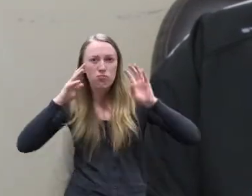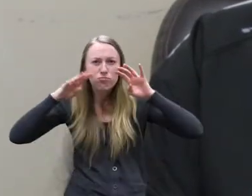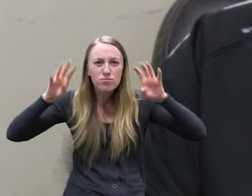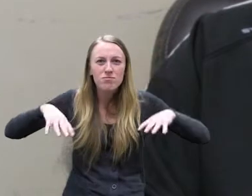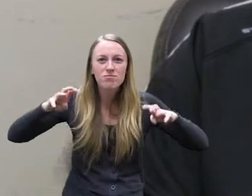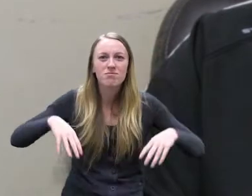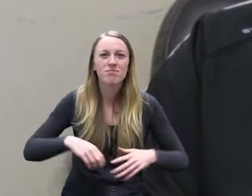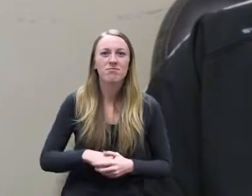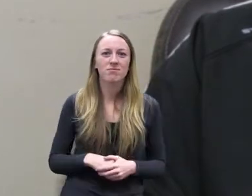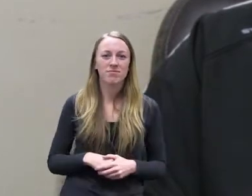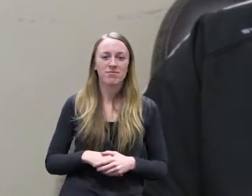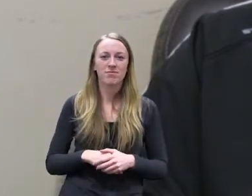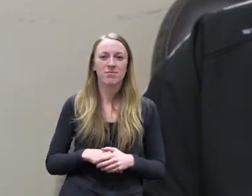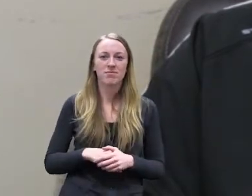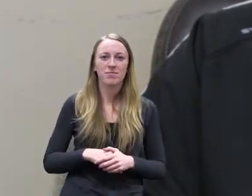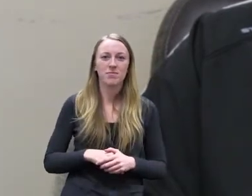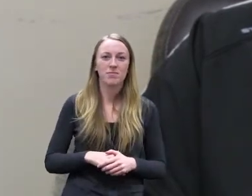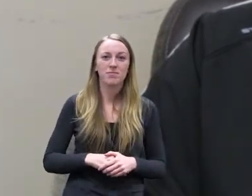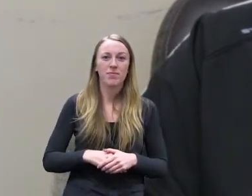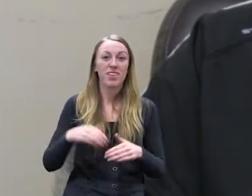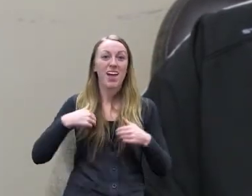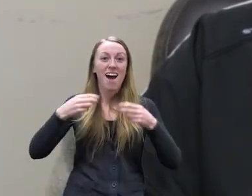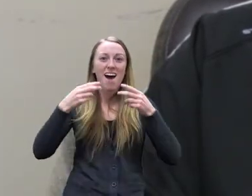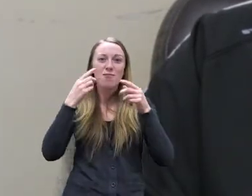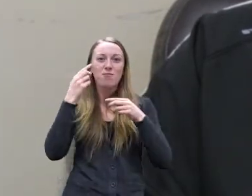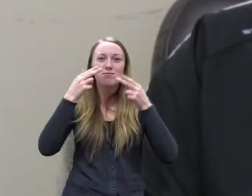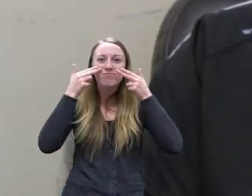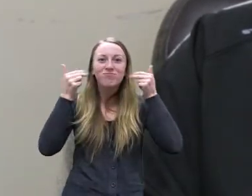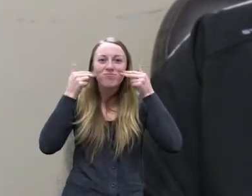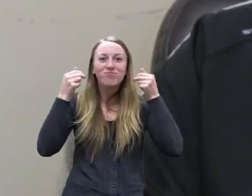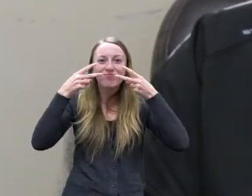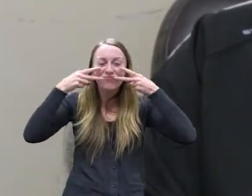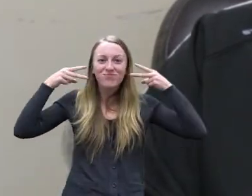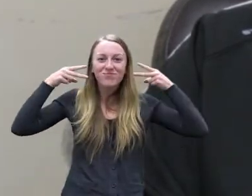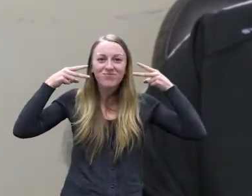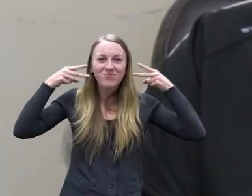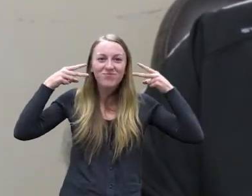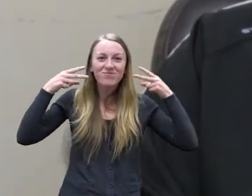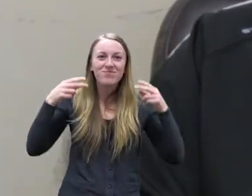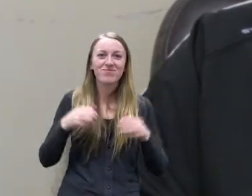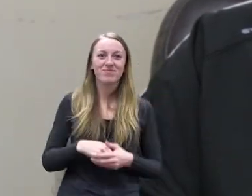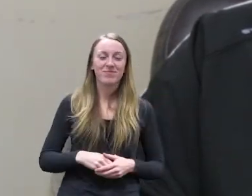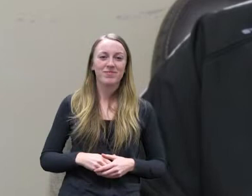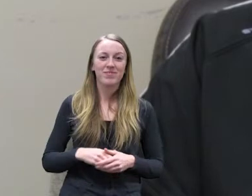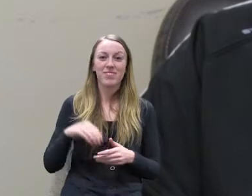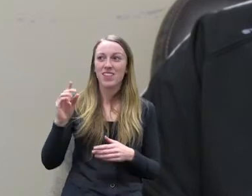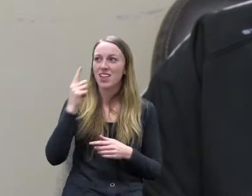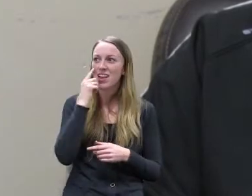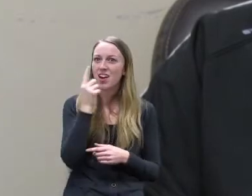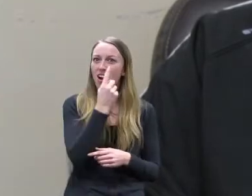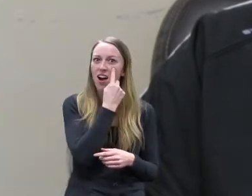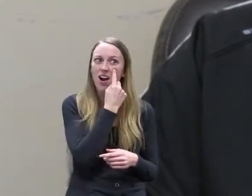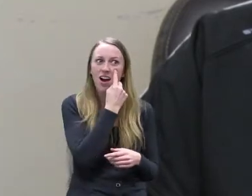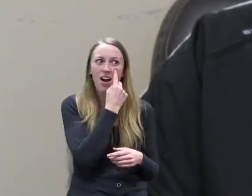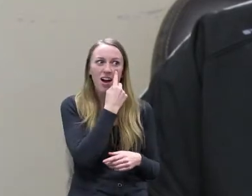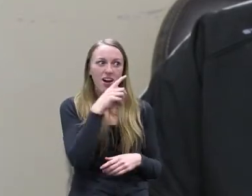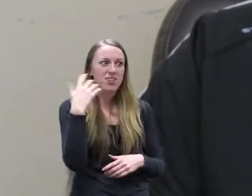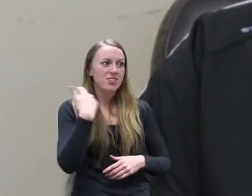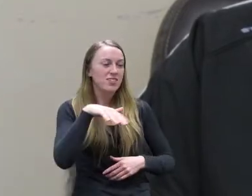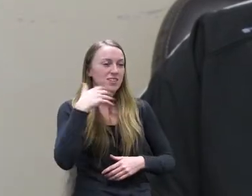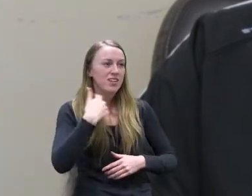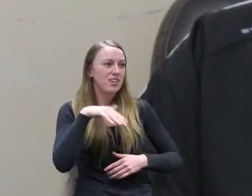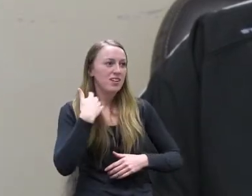of their faces were as fixed as a mask. It was plain that they didn't feel up to this task. The look in their eyes would have tamed a wild